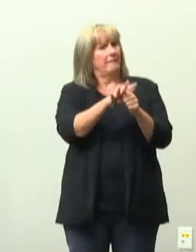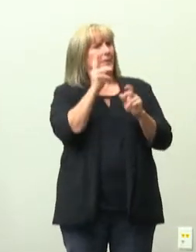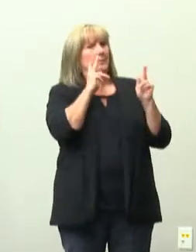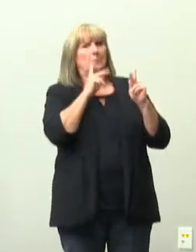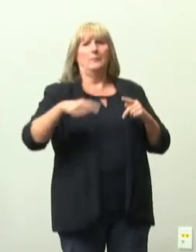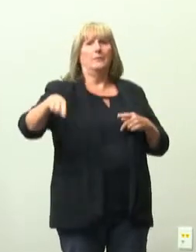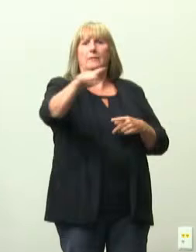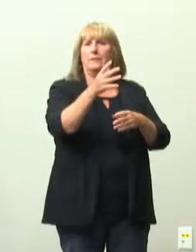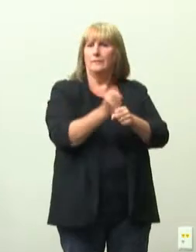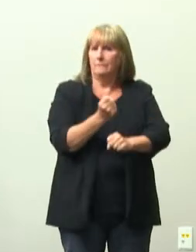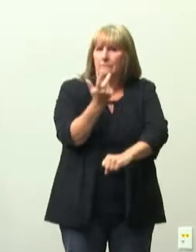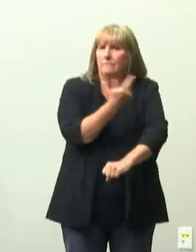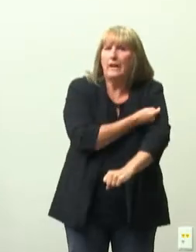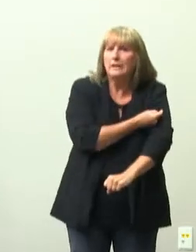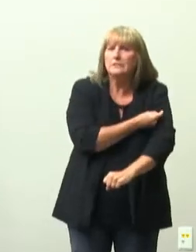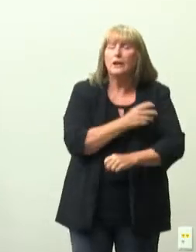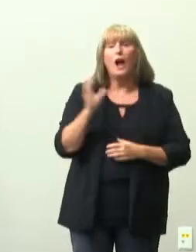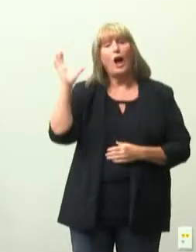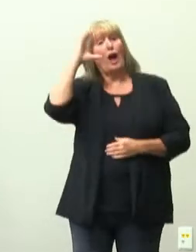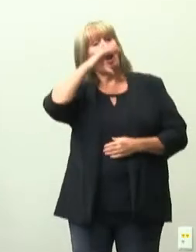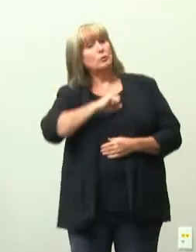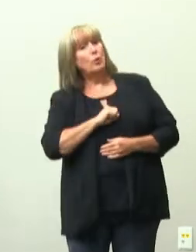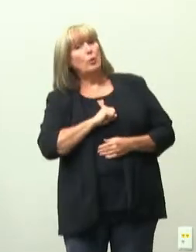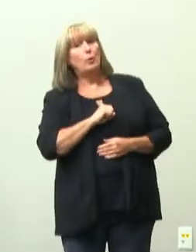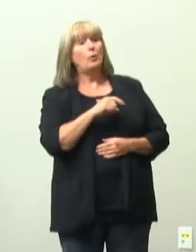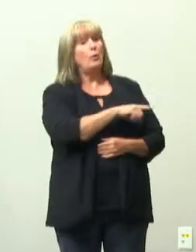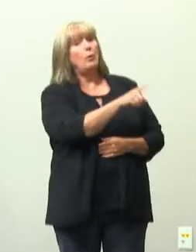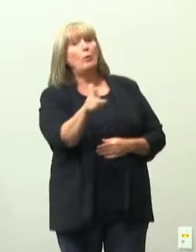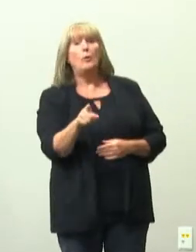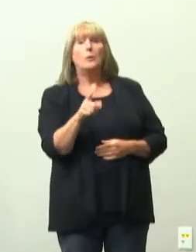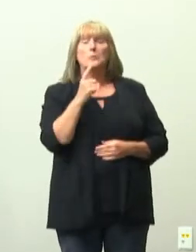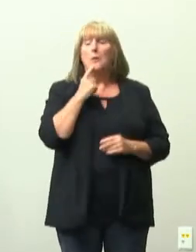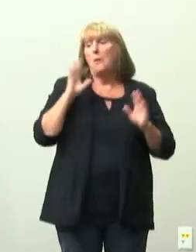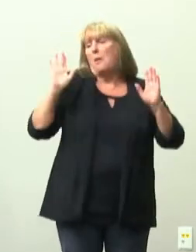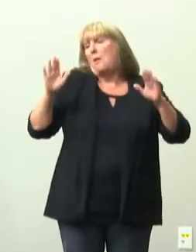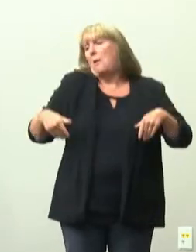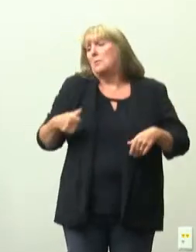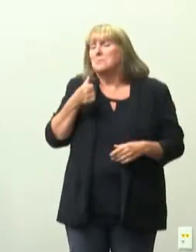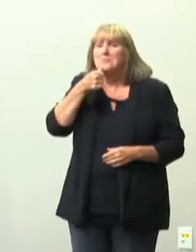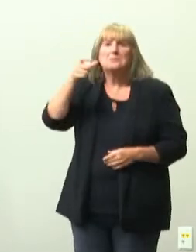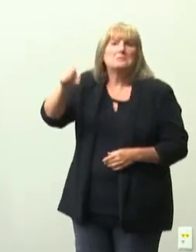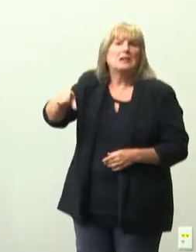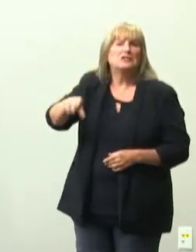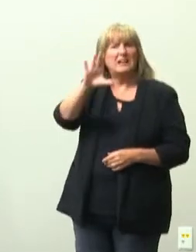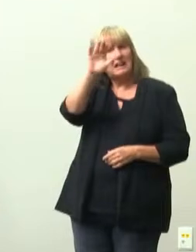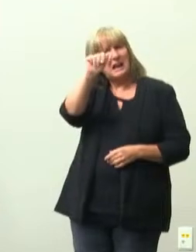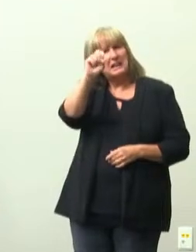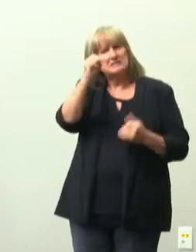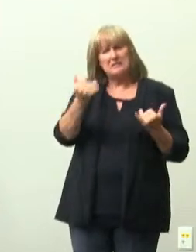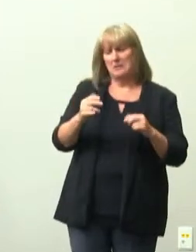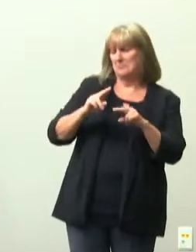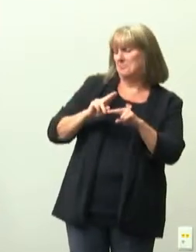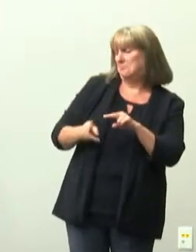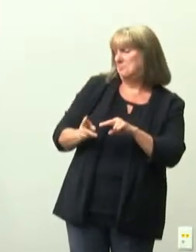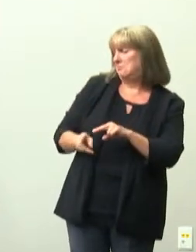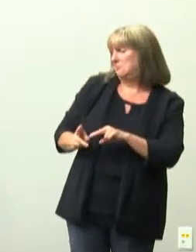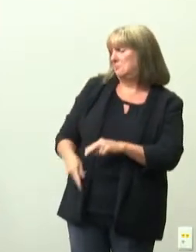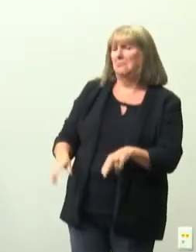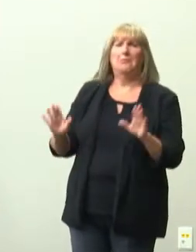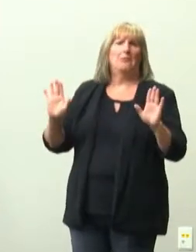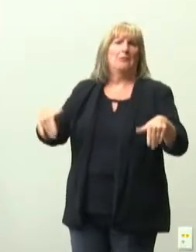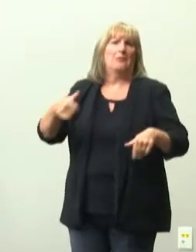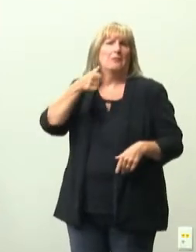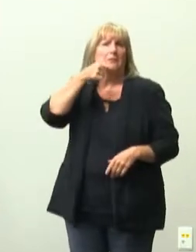vaccinated, and the assumption was that by many that maybe it wasn't necessary because cases had been going down, and